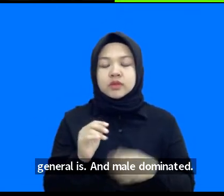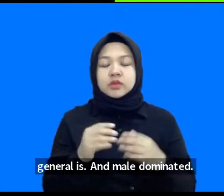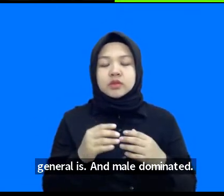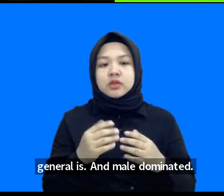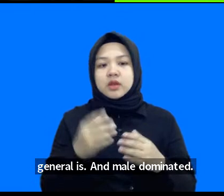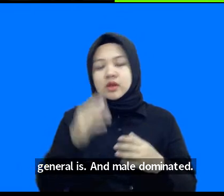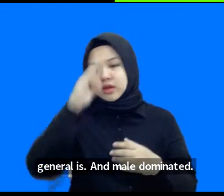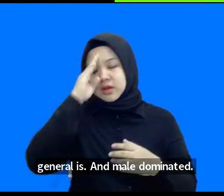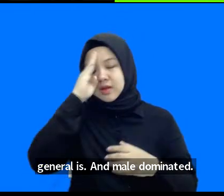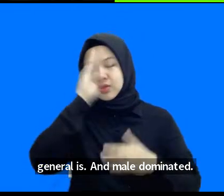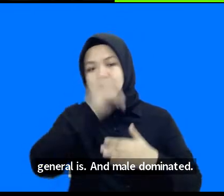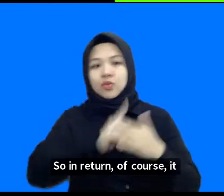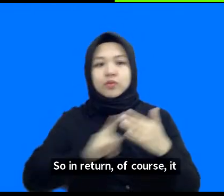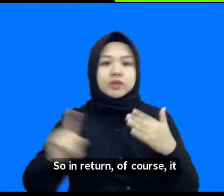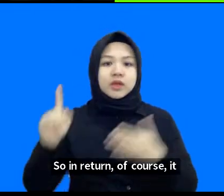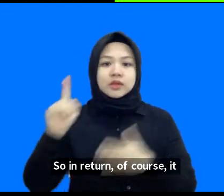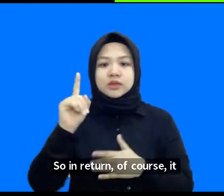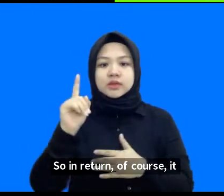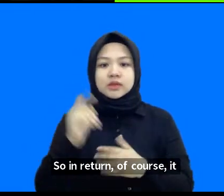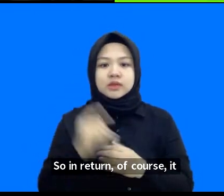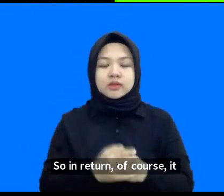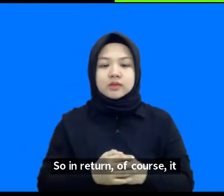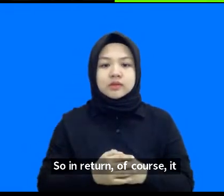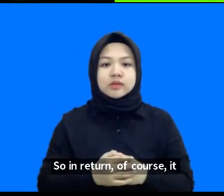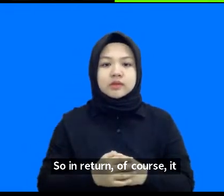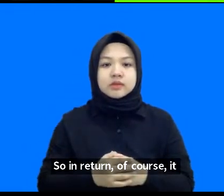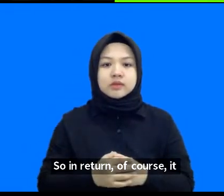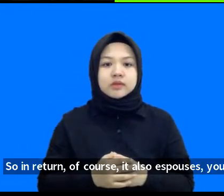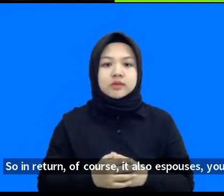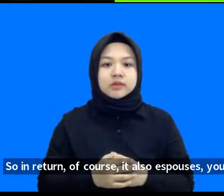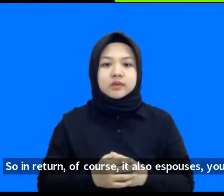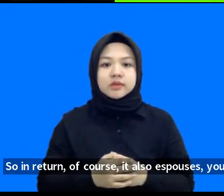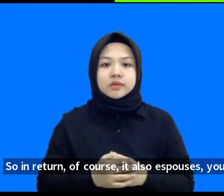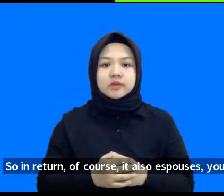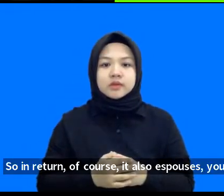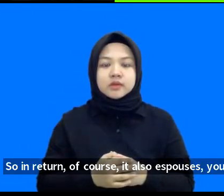in return, of course, it also espouses, patriarchal,